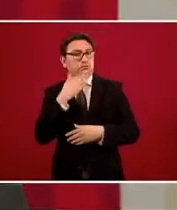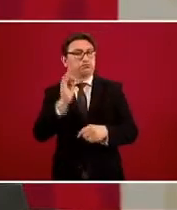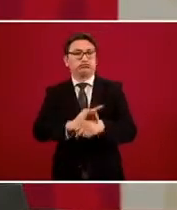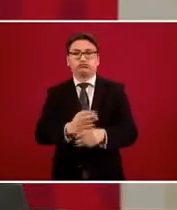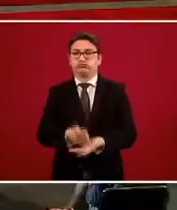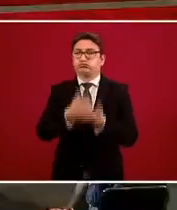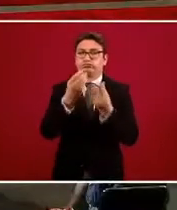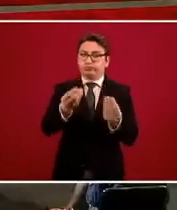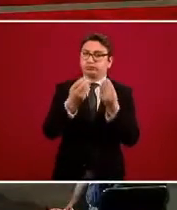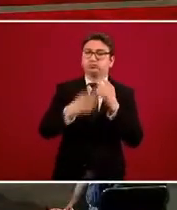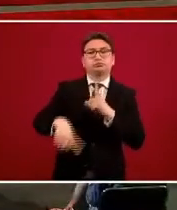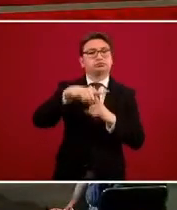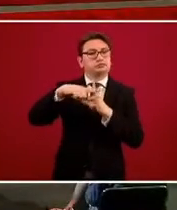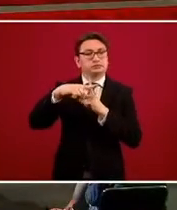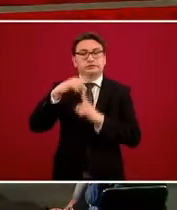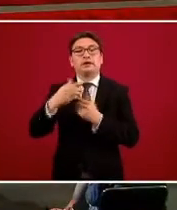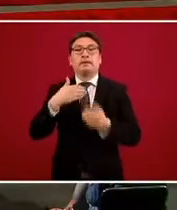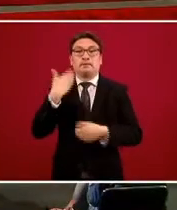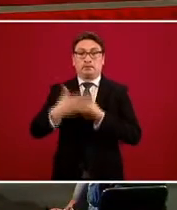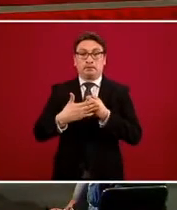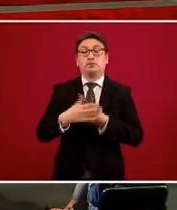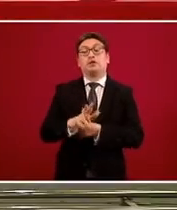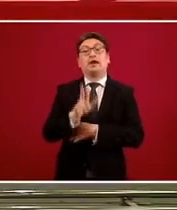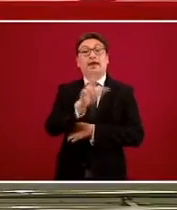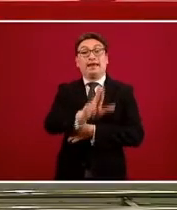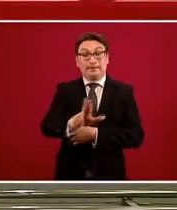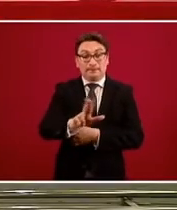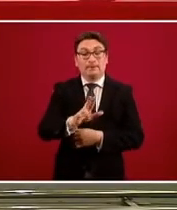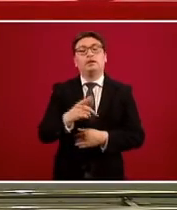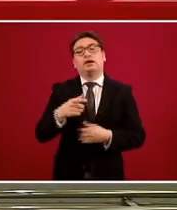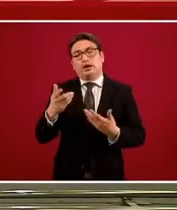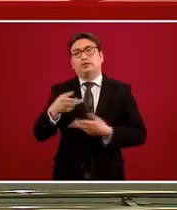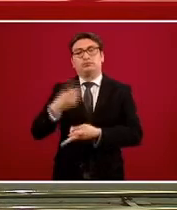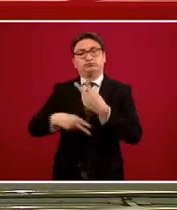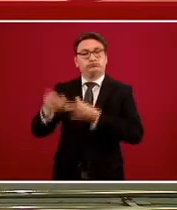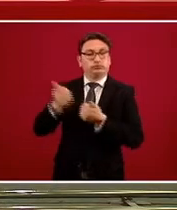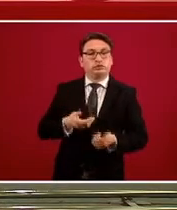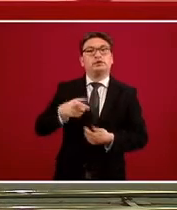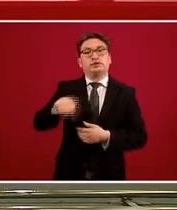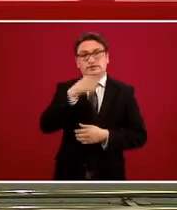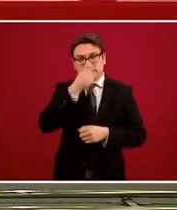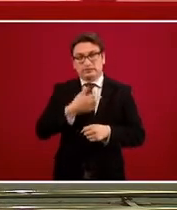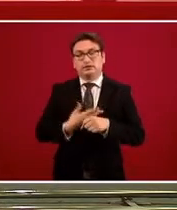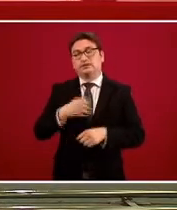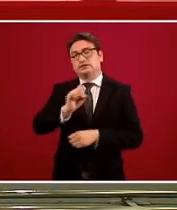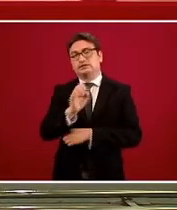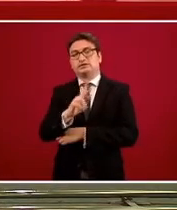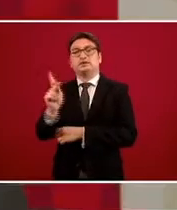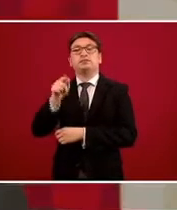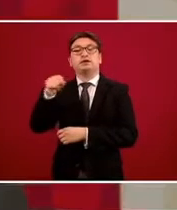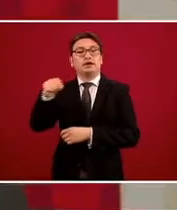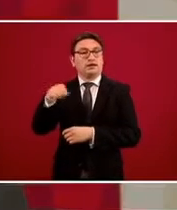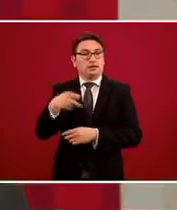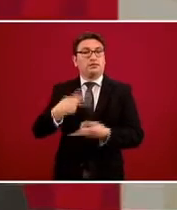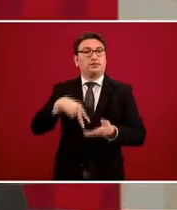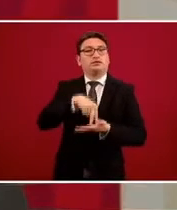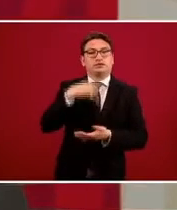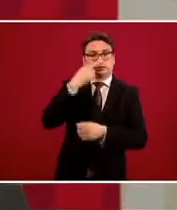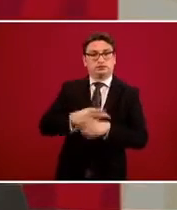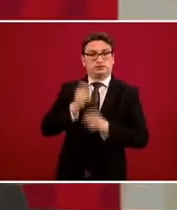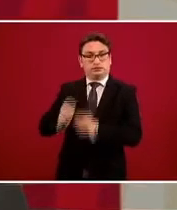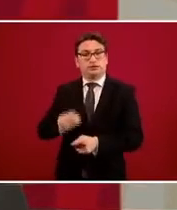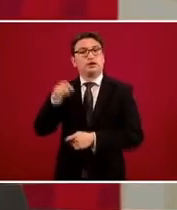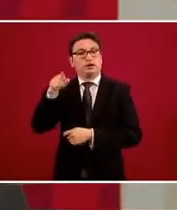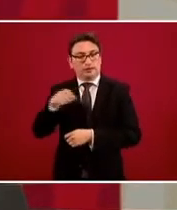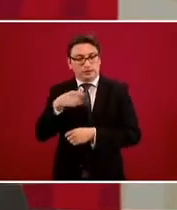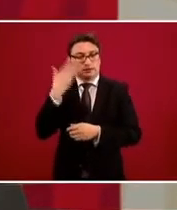reduce the number of people in the public's case by 50 million. So he will be coming